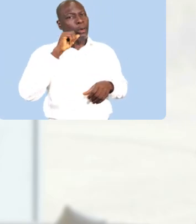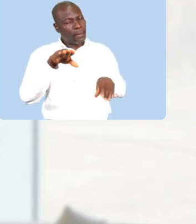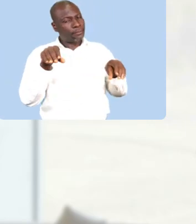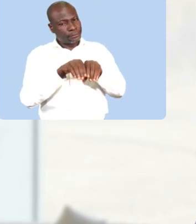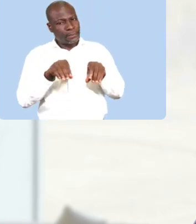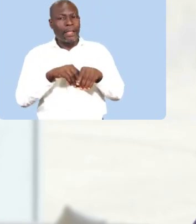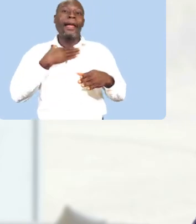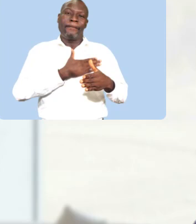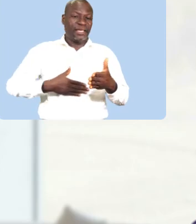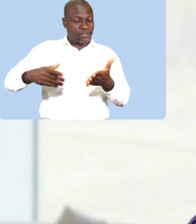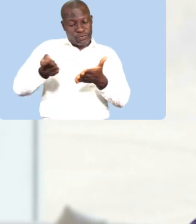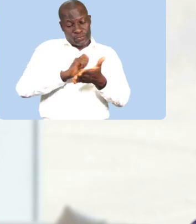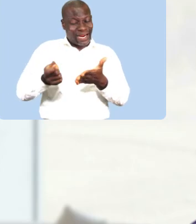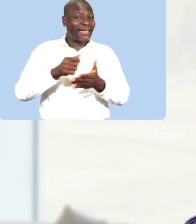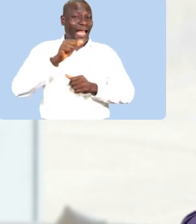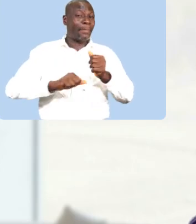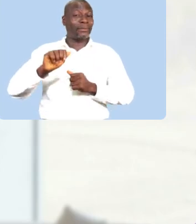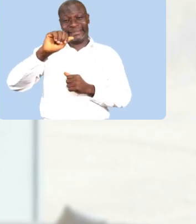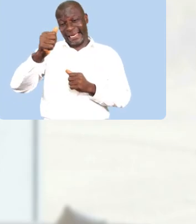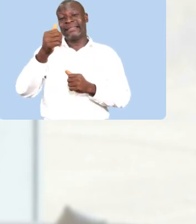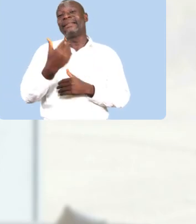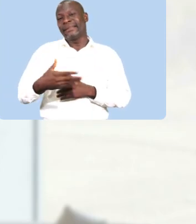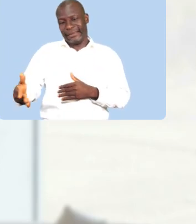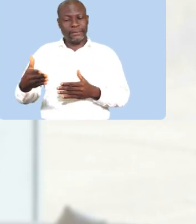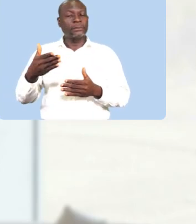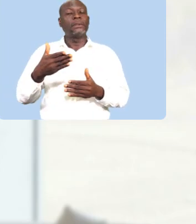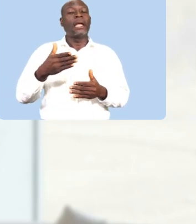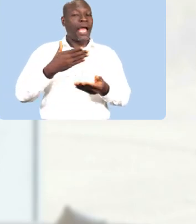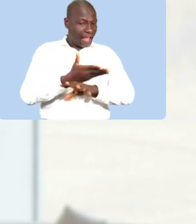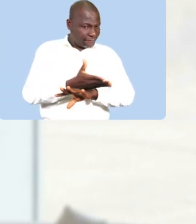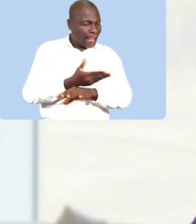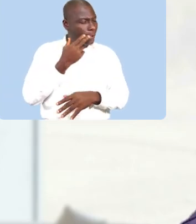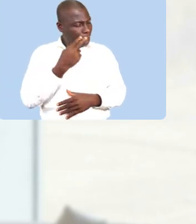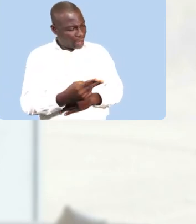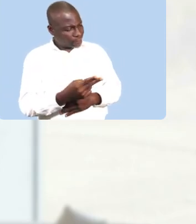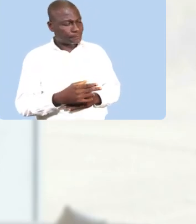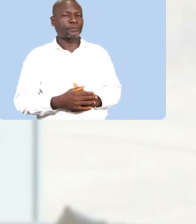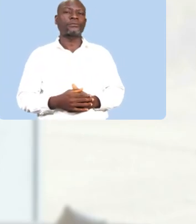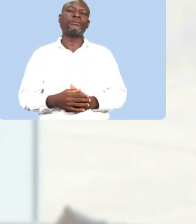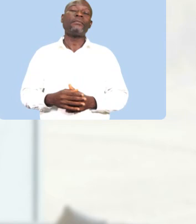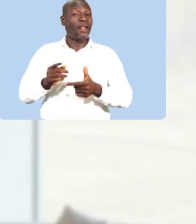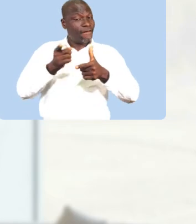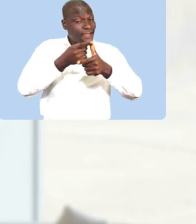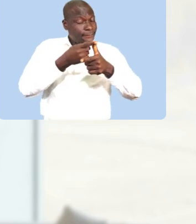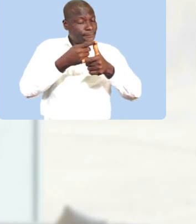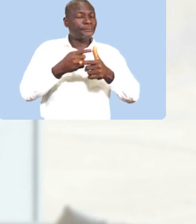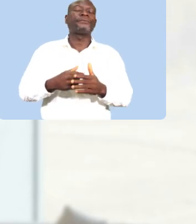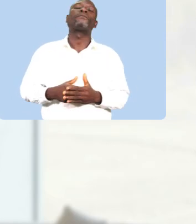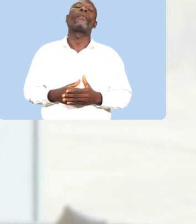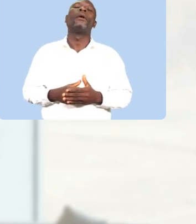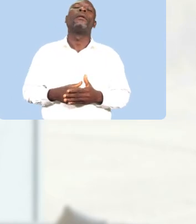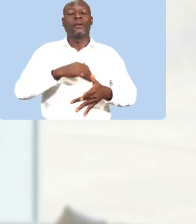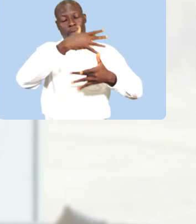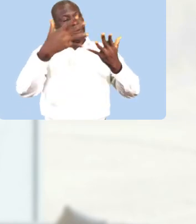atro ene mabese edu ade kodu ba kwi fato ho na hwade Dia di kan kura no